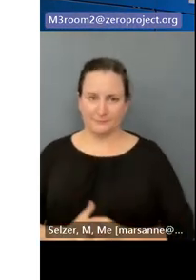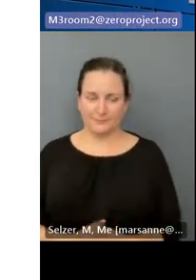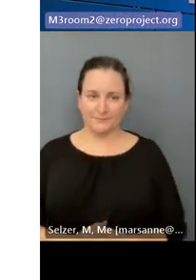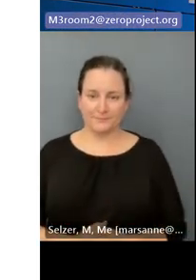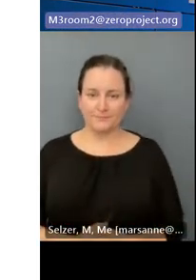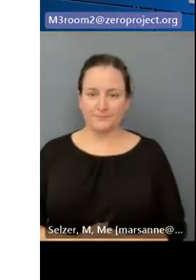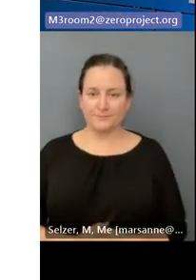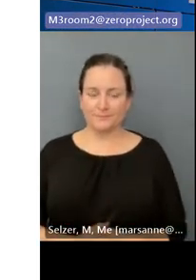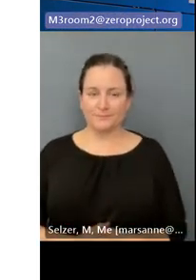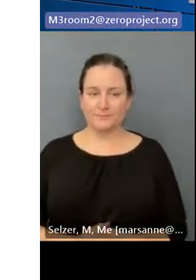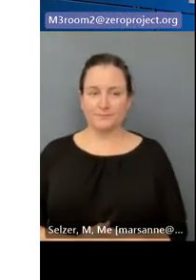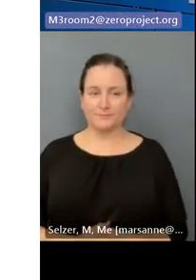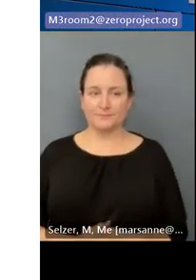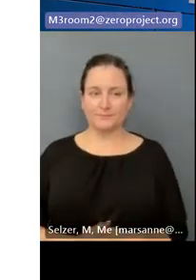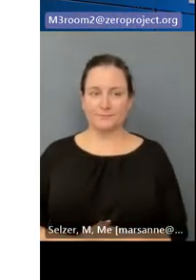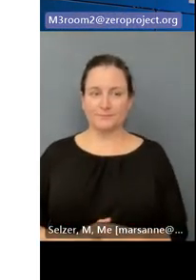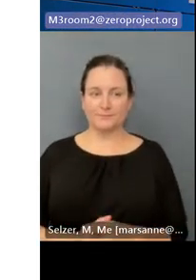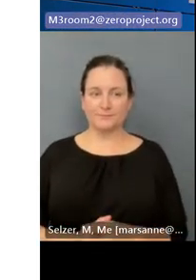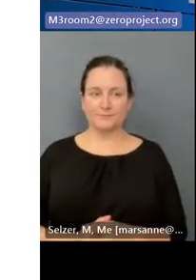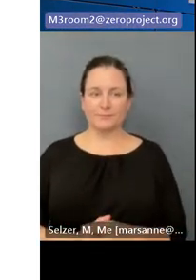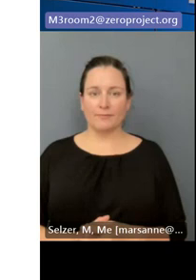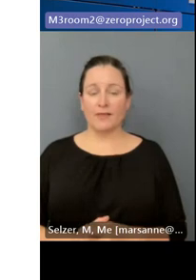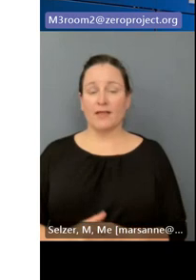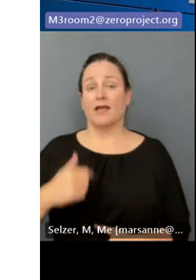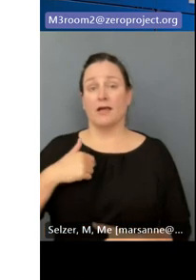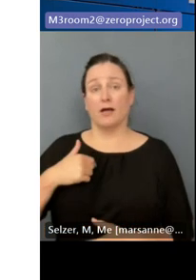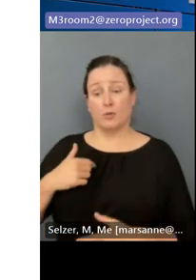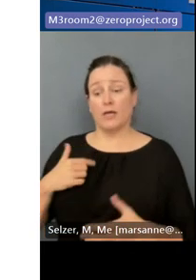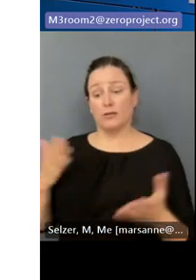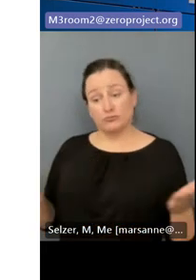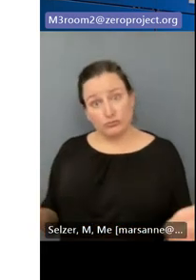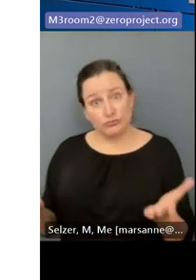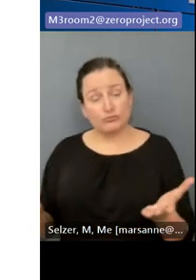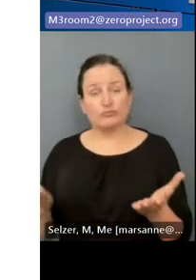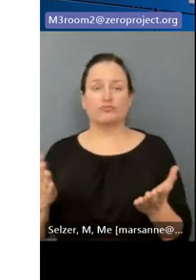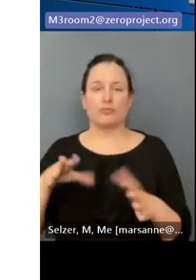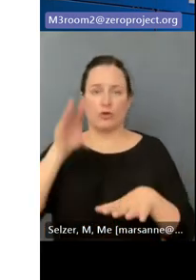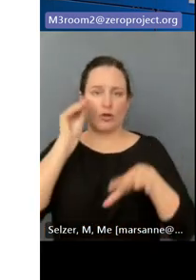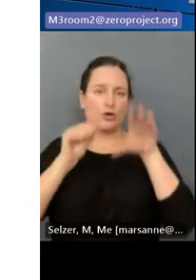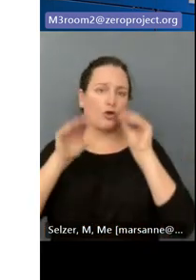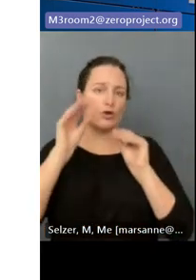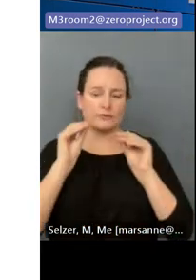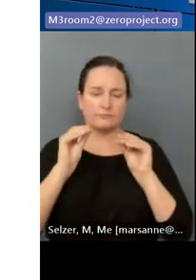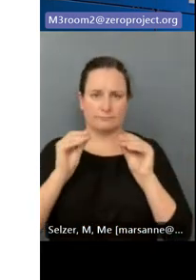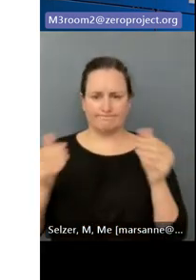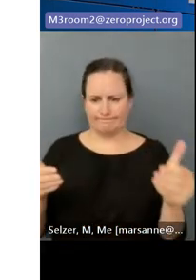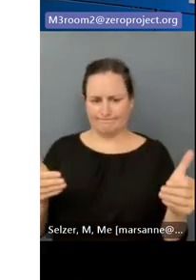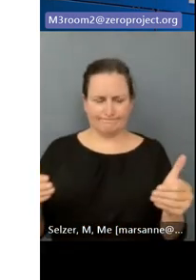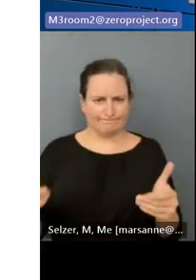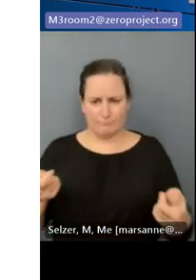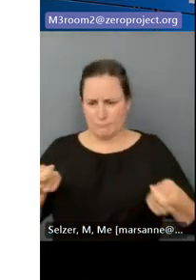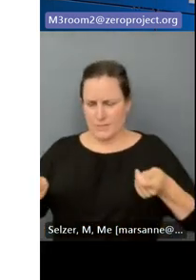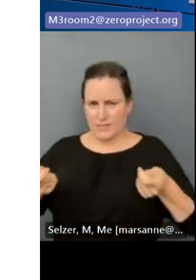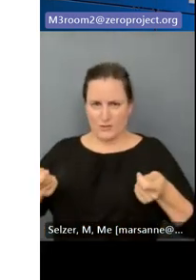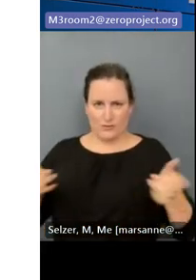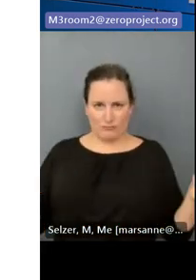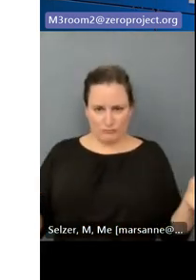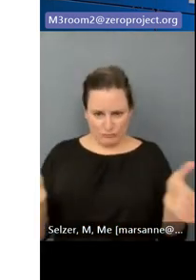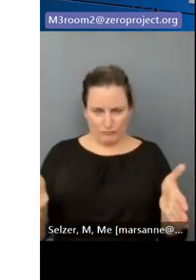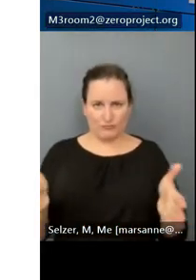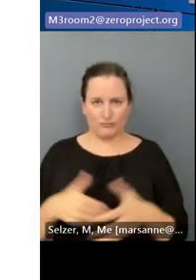our job is the support to facilitate learning, but it's very common in Brazilian society, the people to confuse